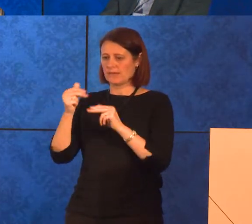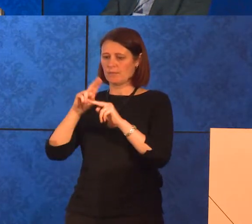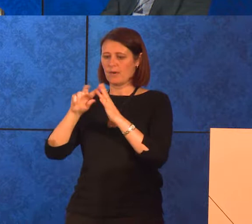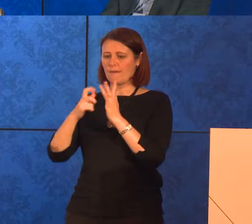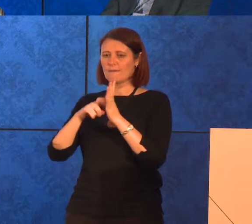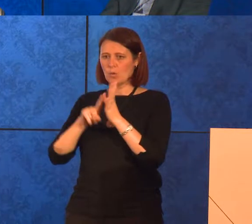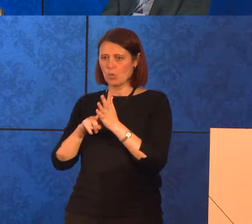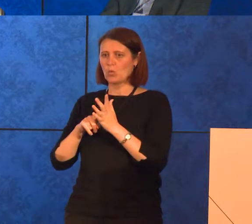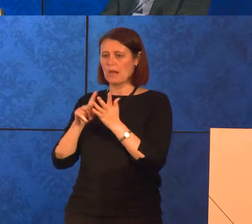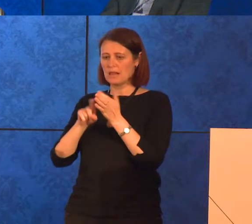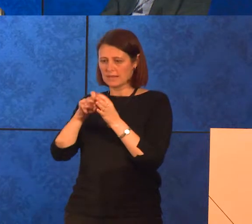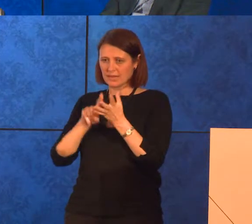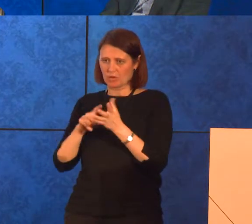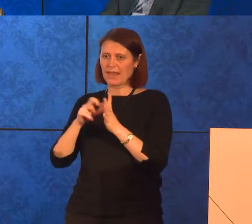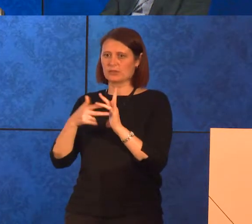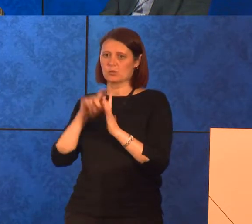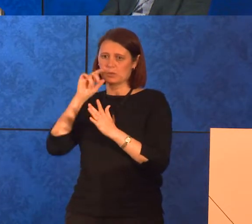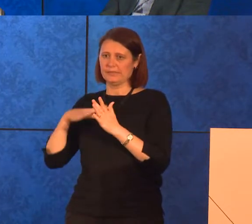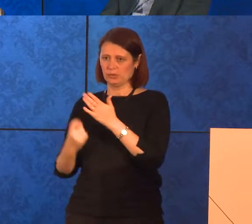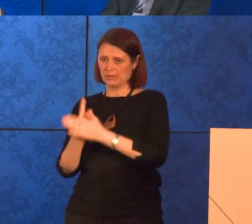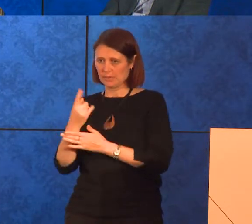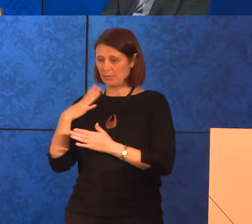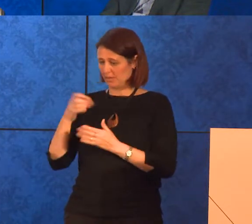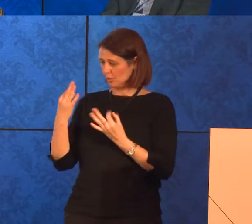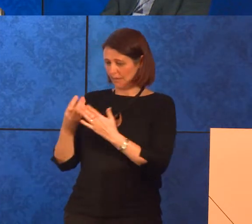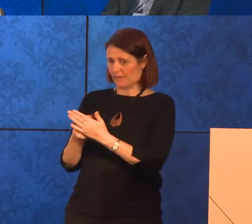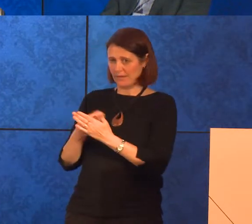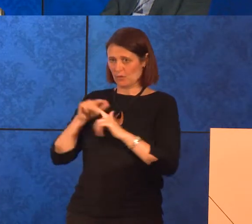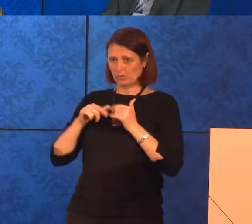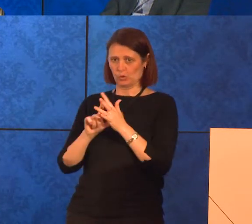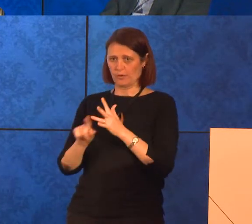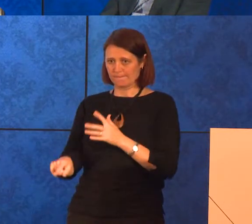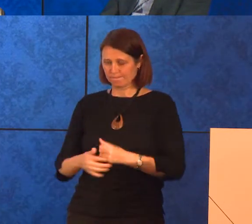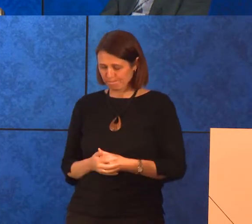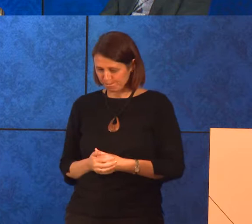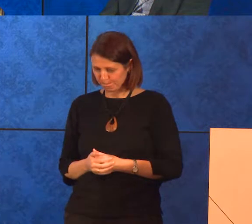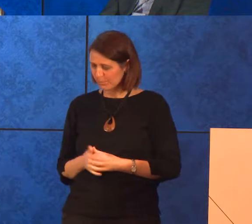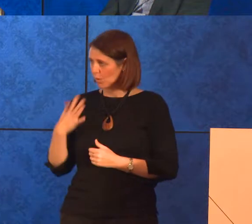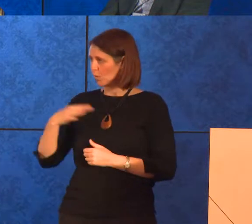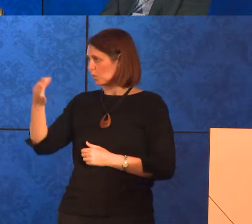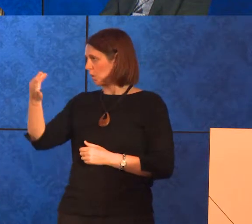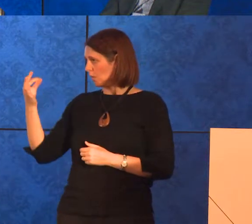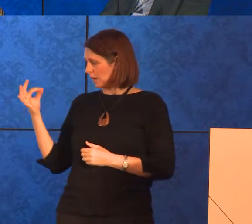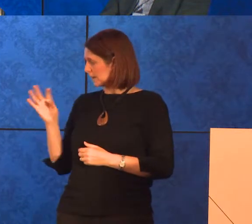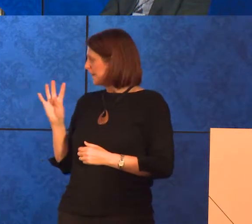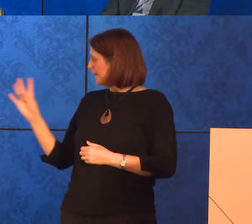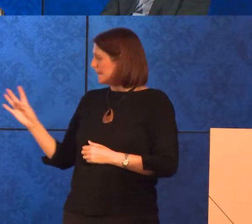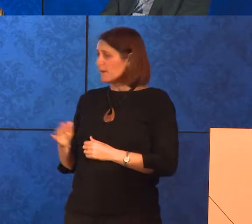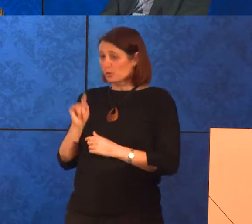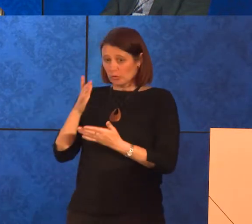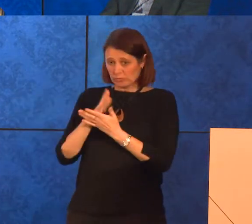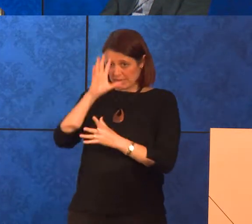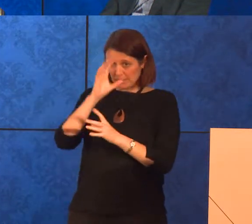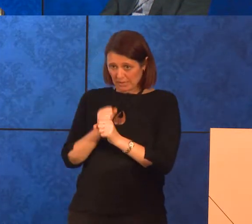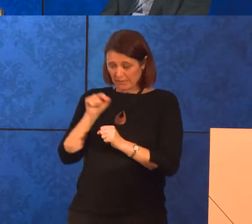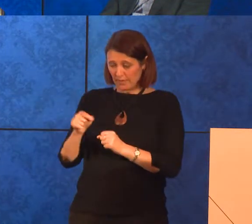will need to proceed. But there is no funding for us to do that. So what I want to ask the panel is, do you really believe